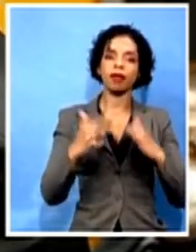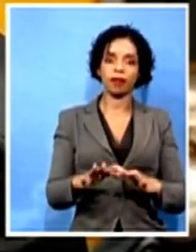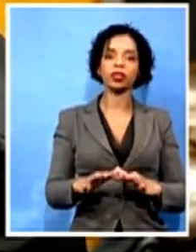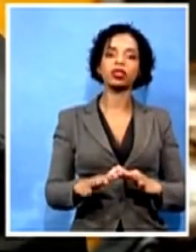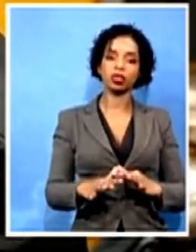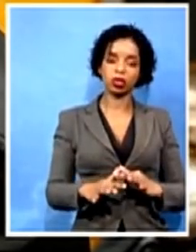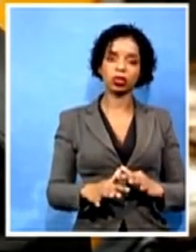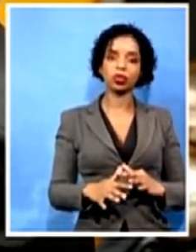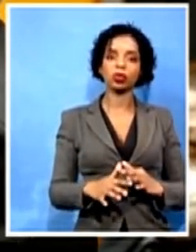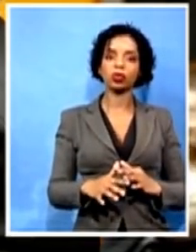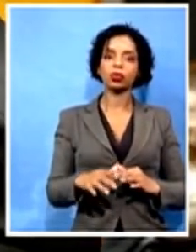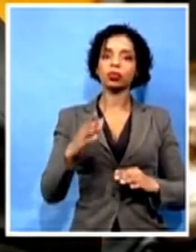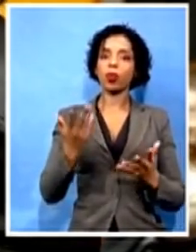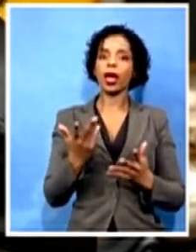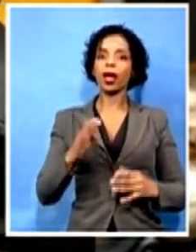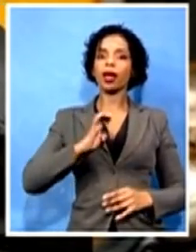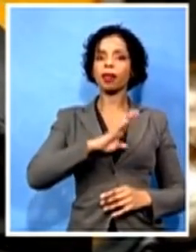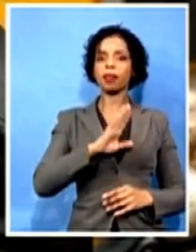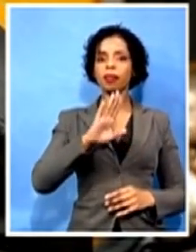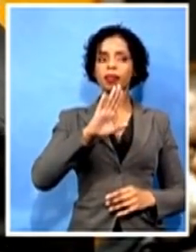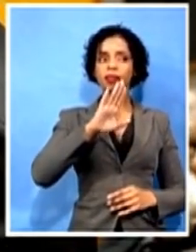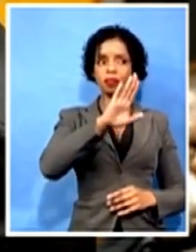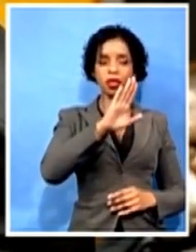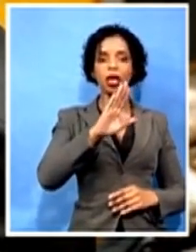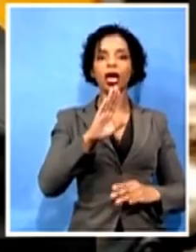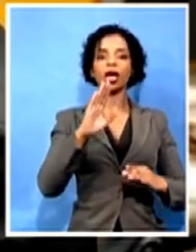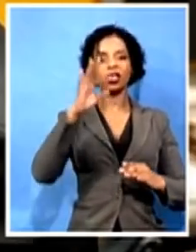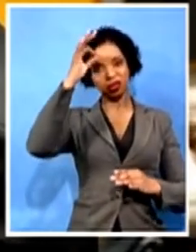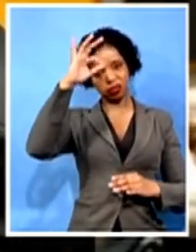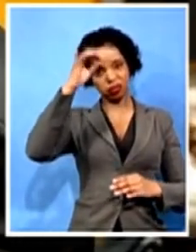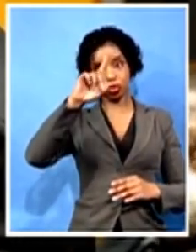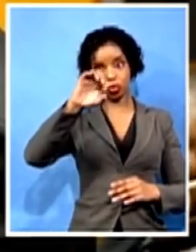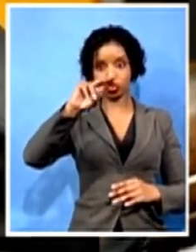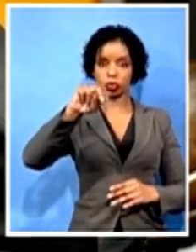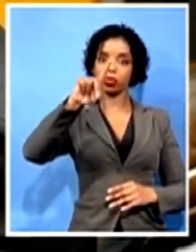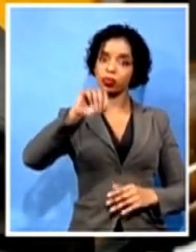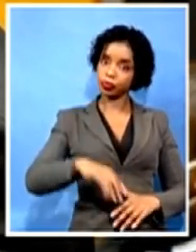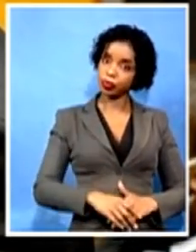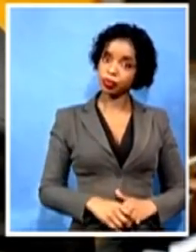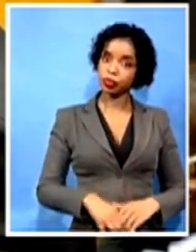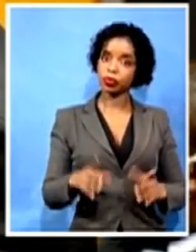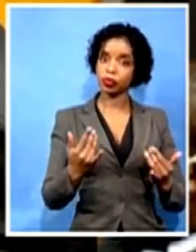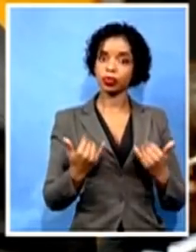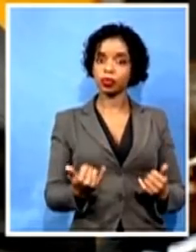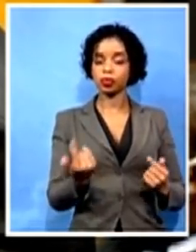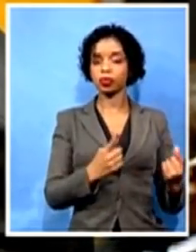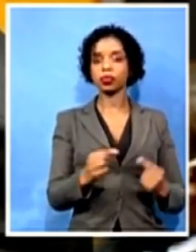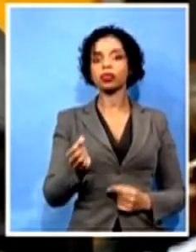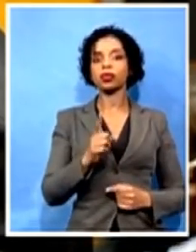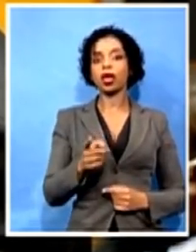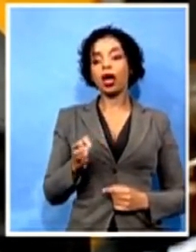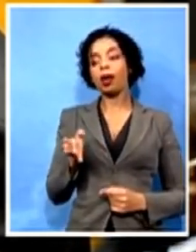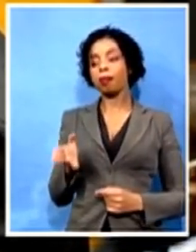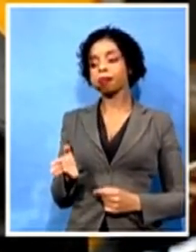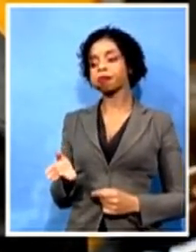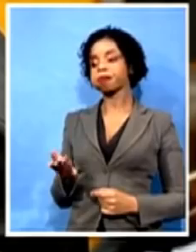So in the interim, the passport has actually expired, but Colonel Lazarus, who is present here, has still got that passport. So that is the